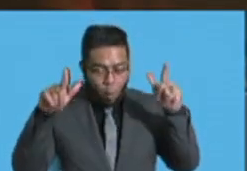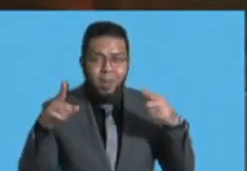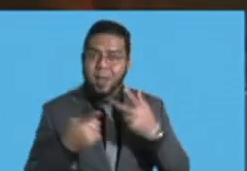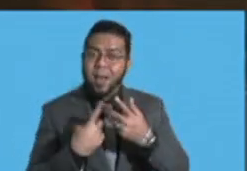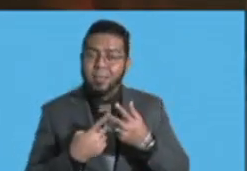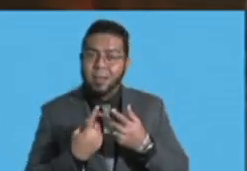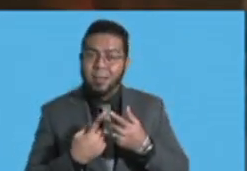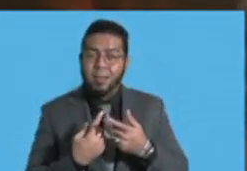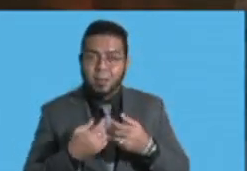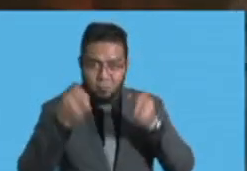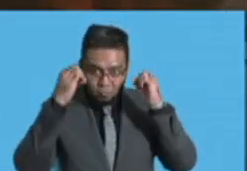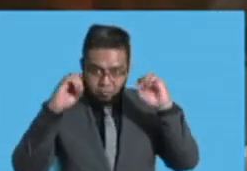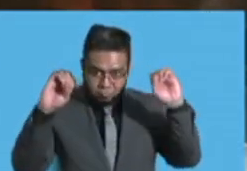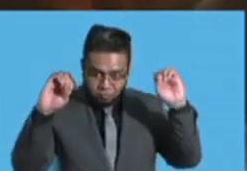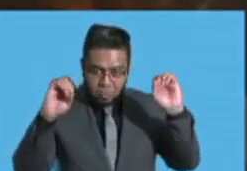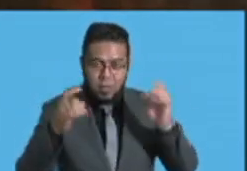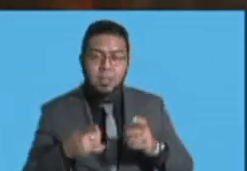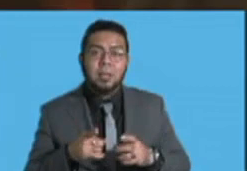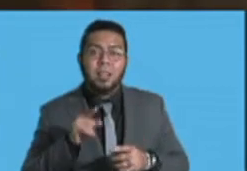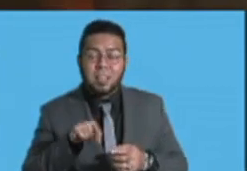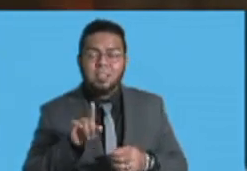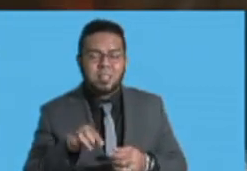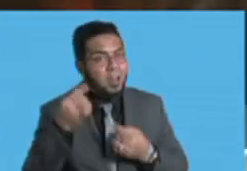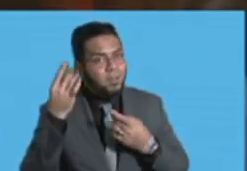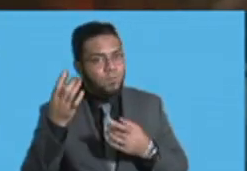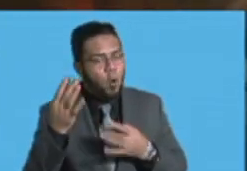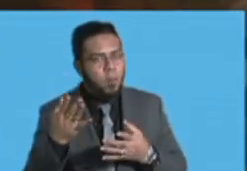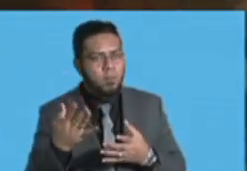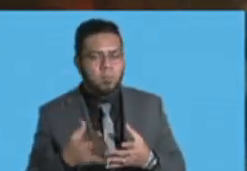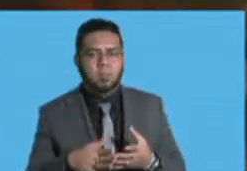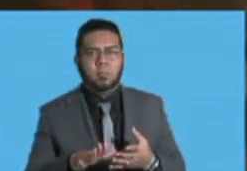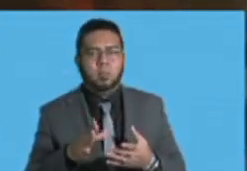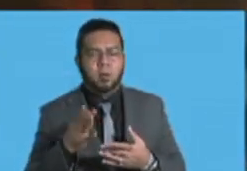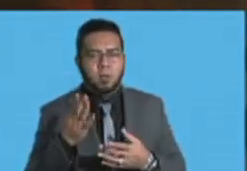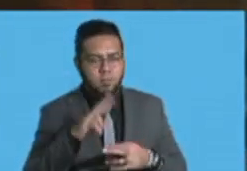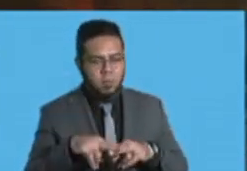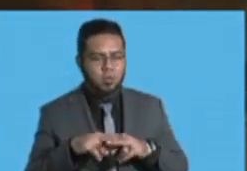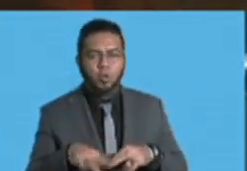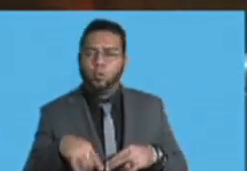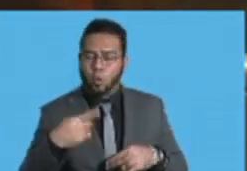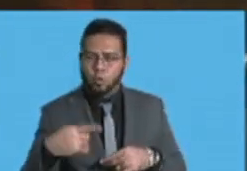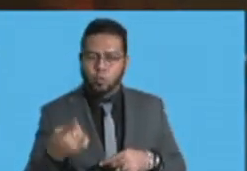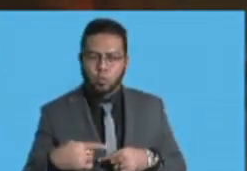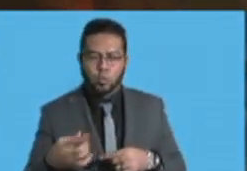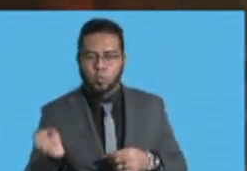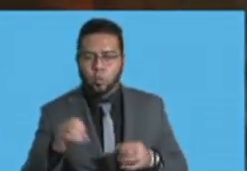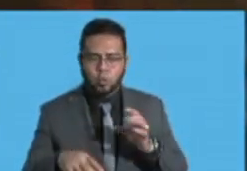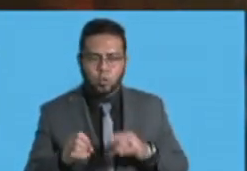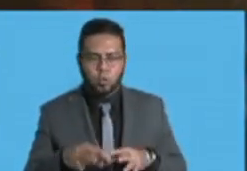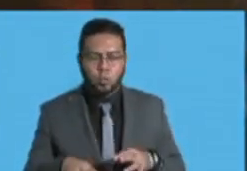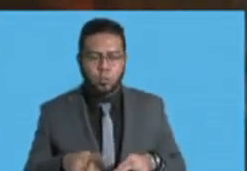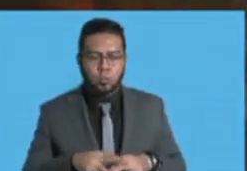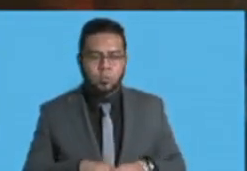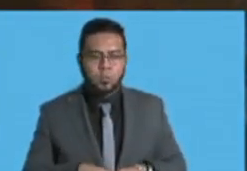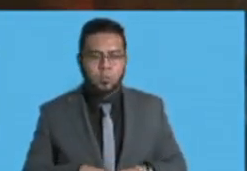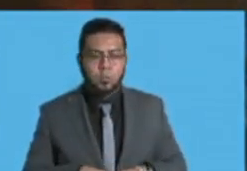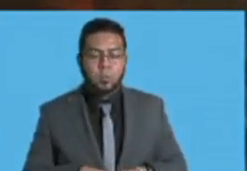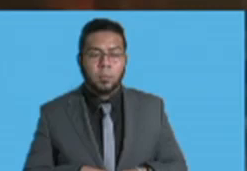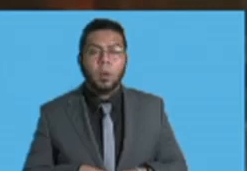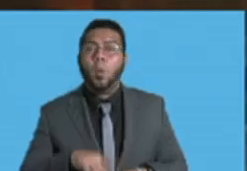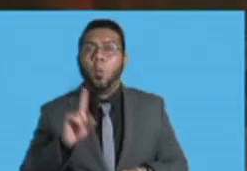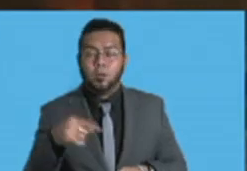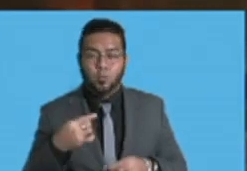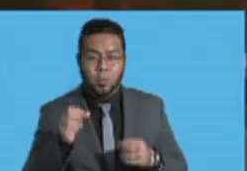cattle. This is an informed and educated Fiji will contribute to solving or reducing these problems. Once we